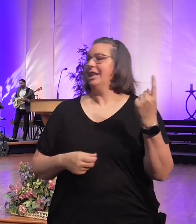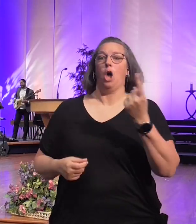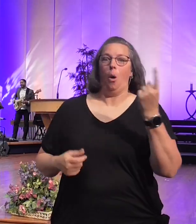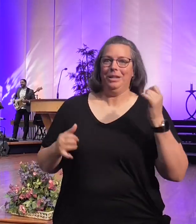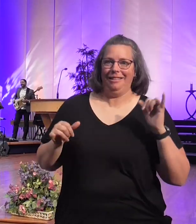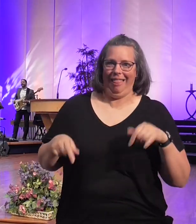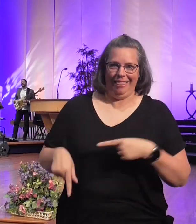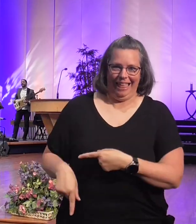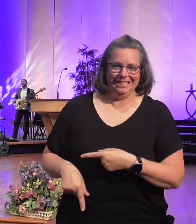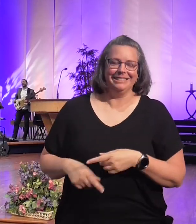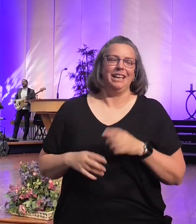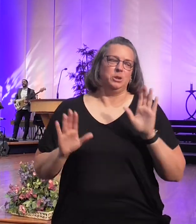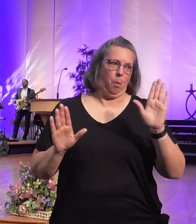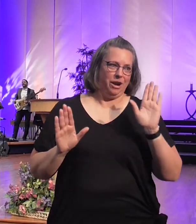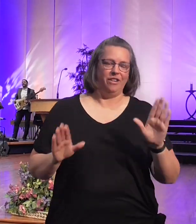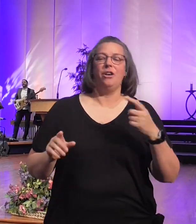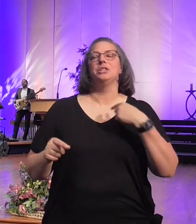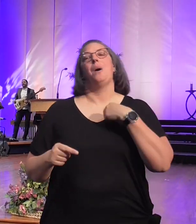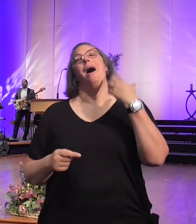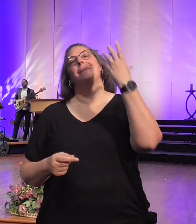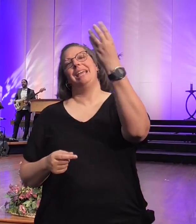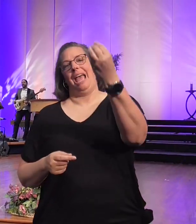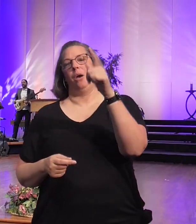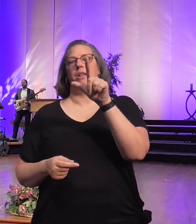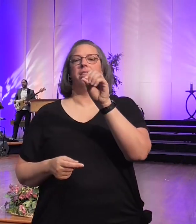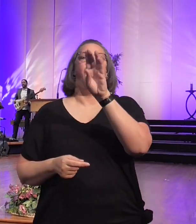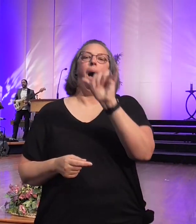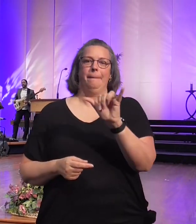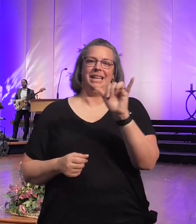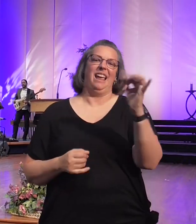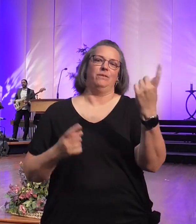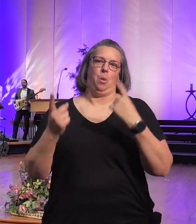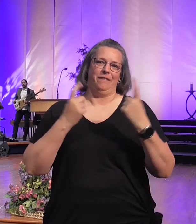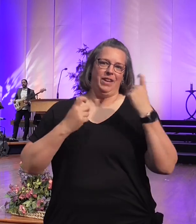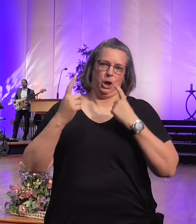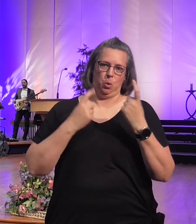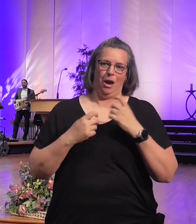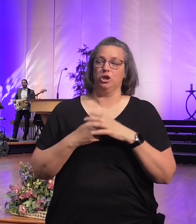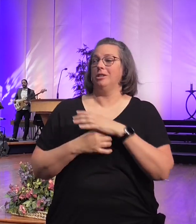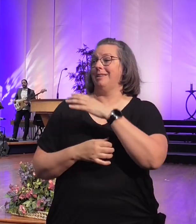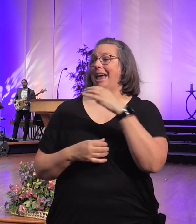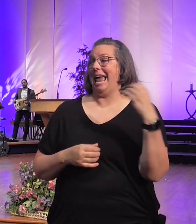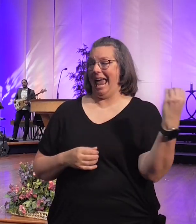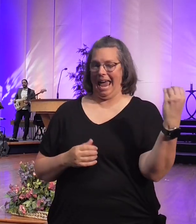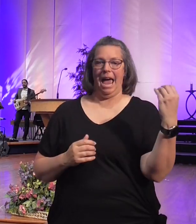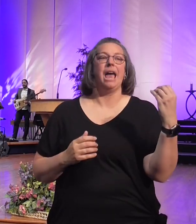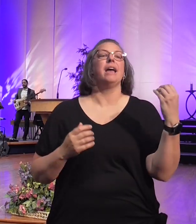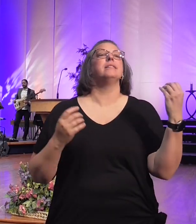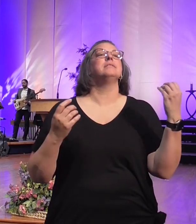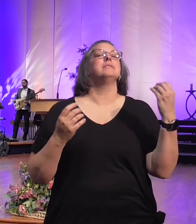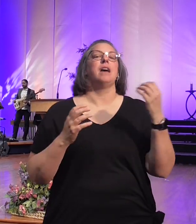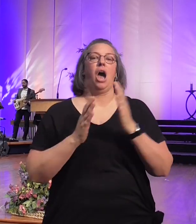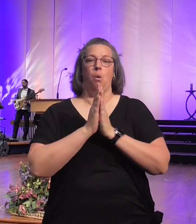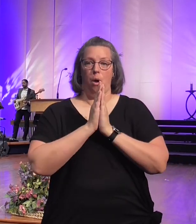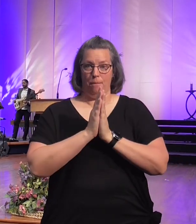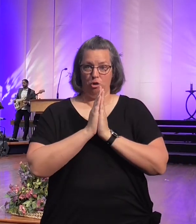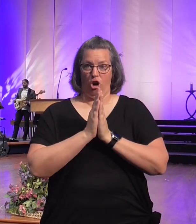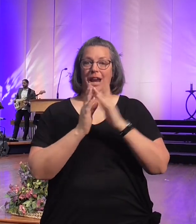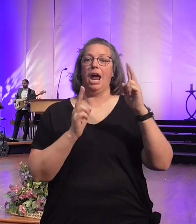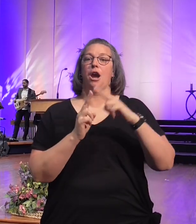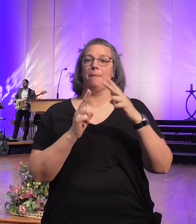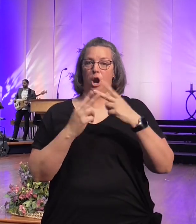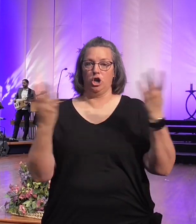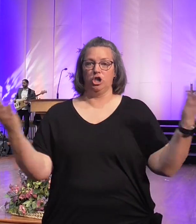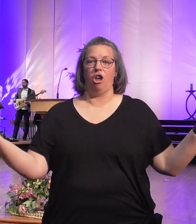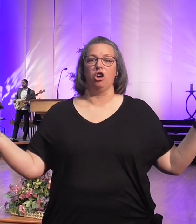It's wonderful. And I'll be out in the lobby if you have any questions about Mile High. And also our wonderful practitioners are coming